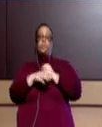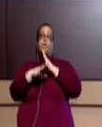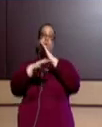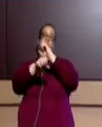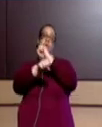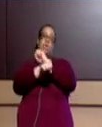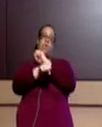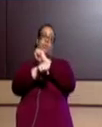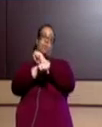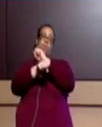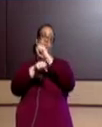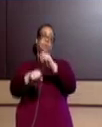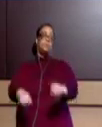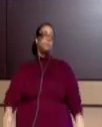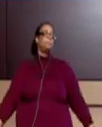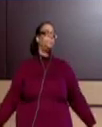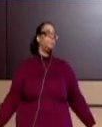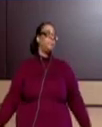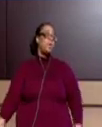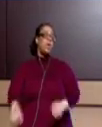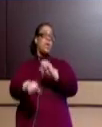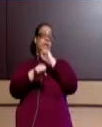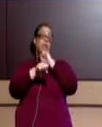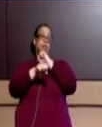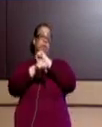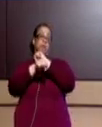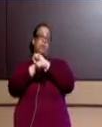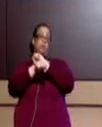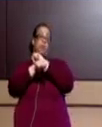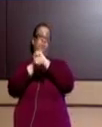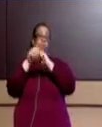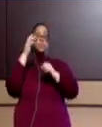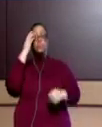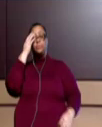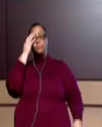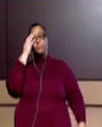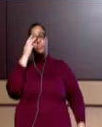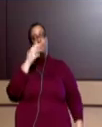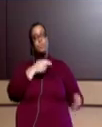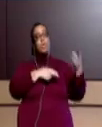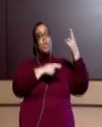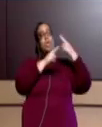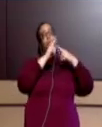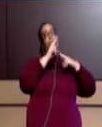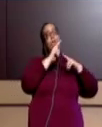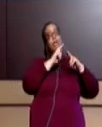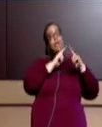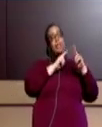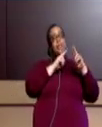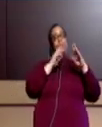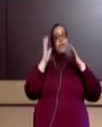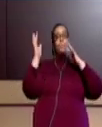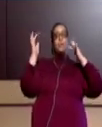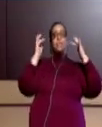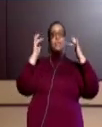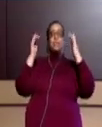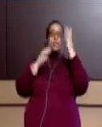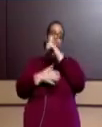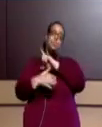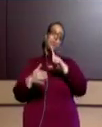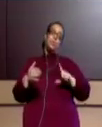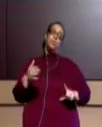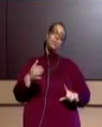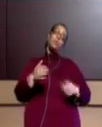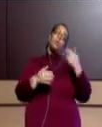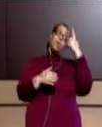It works. It works. It works. It works. We lift up a sound to you, Lord, for your